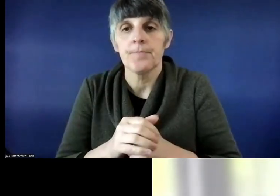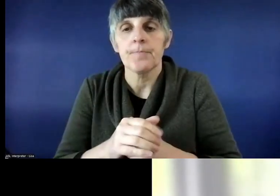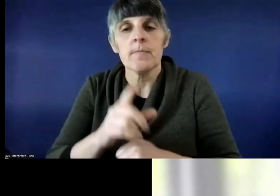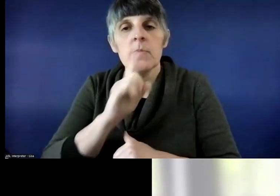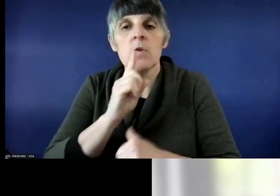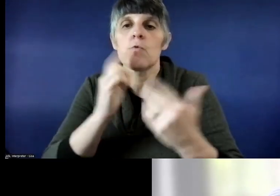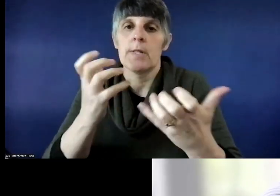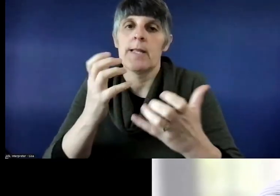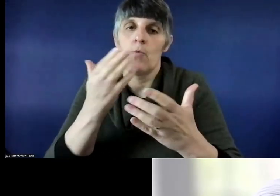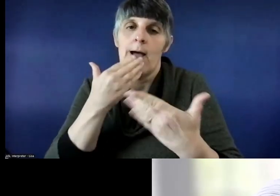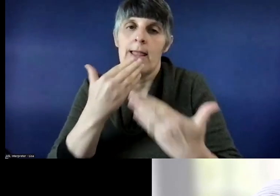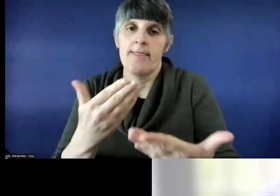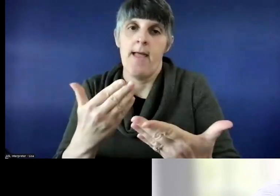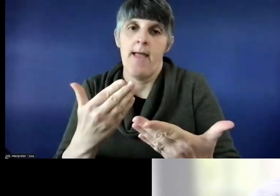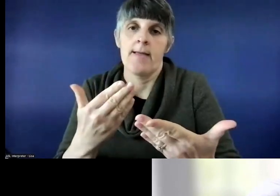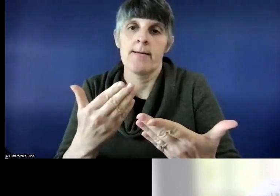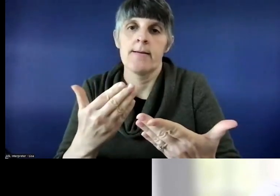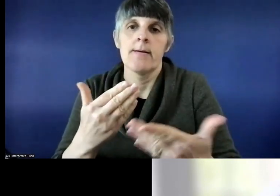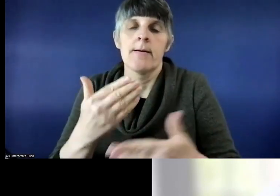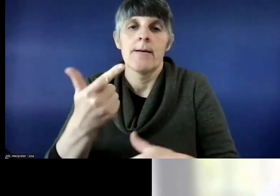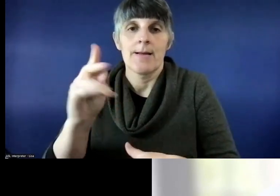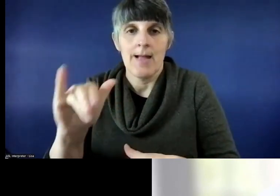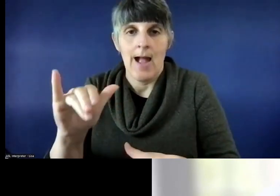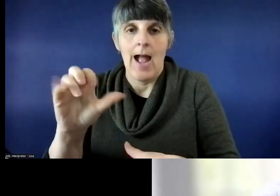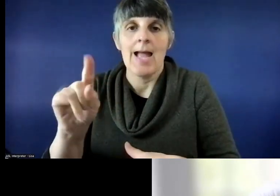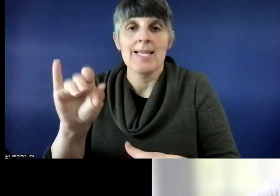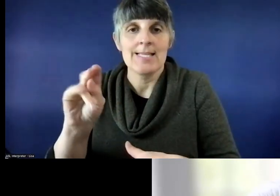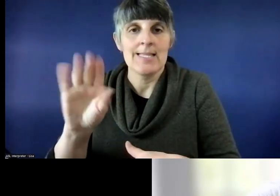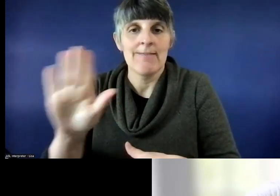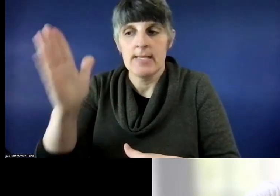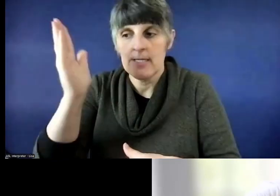really want to thank Guy Stevens for his